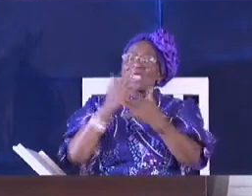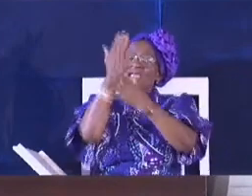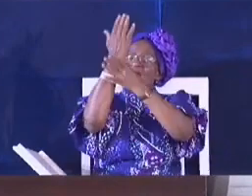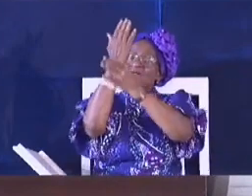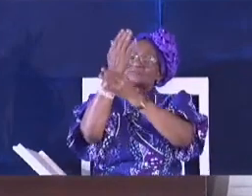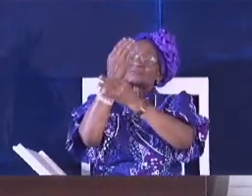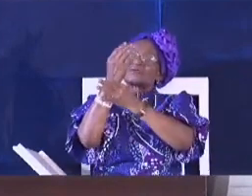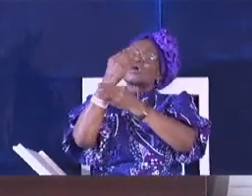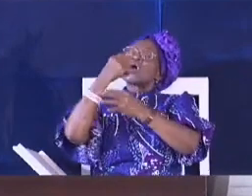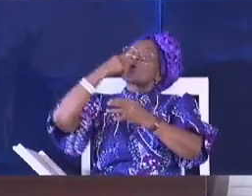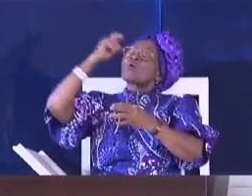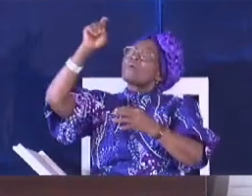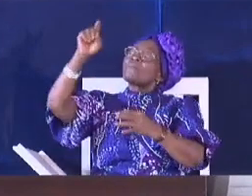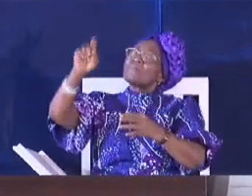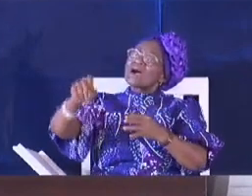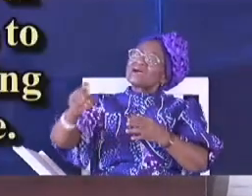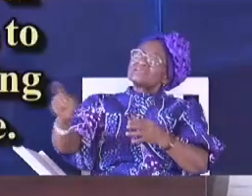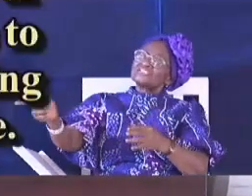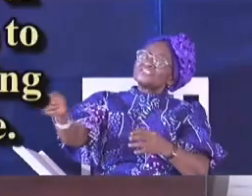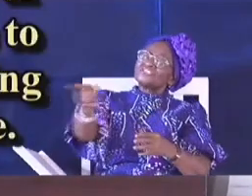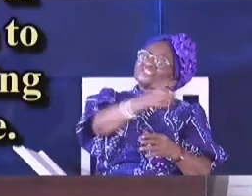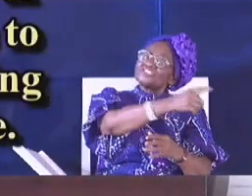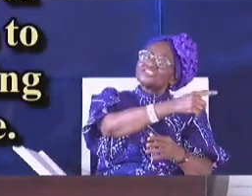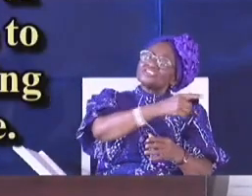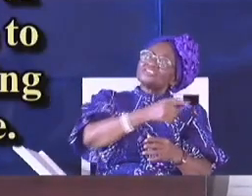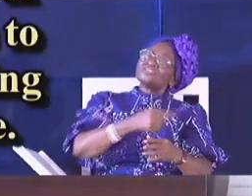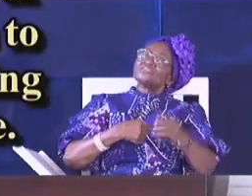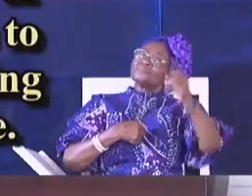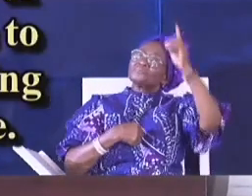command ye me.